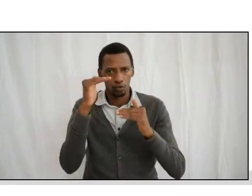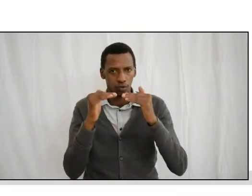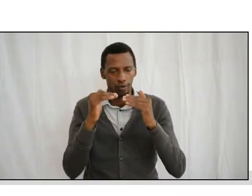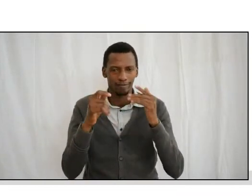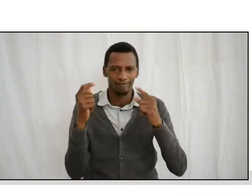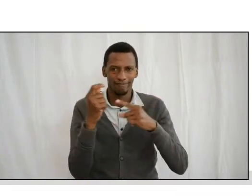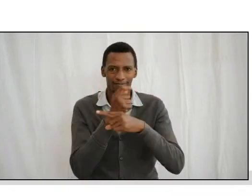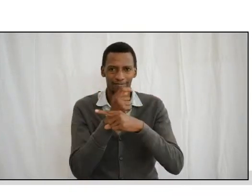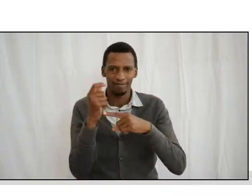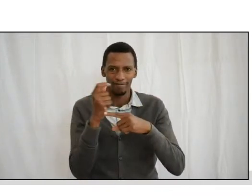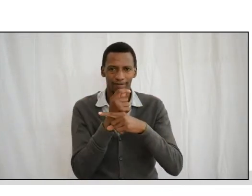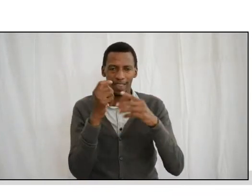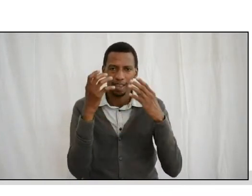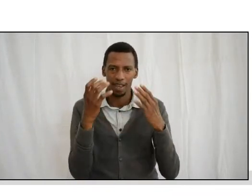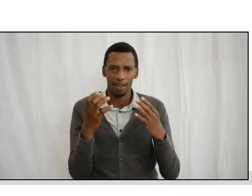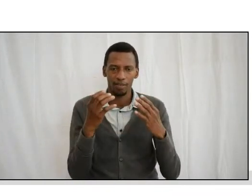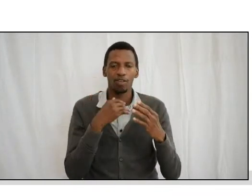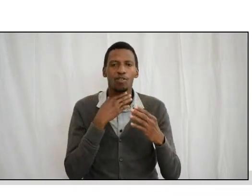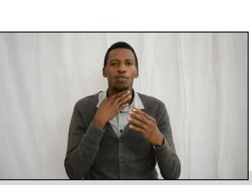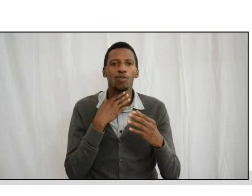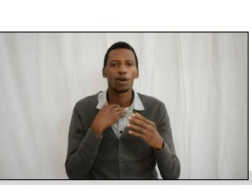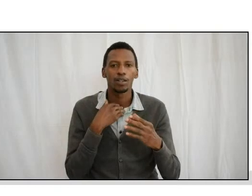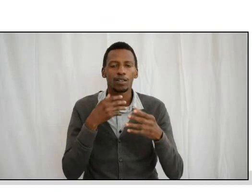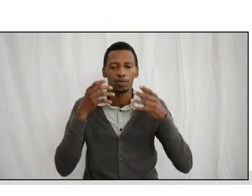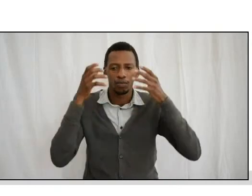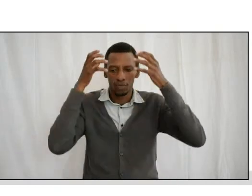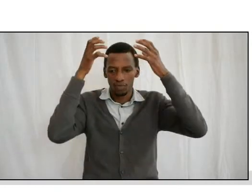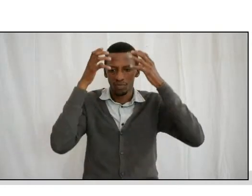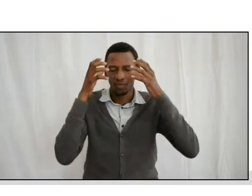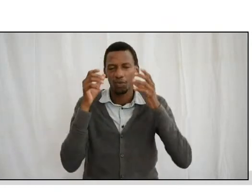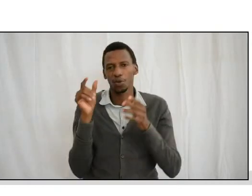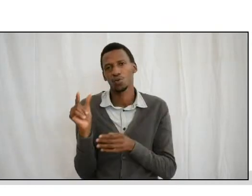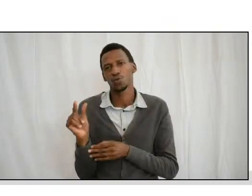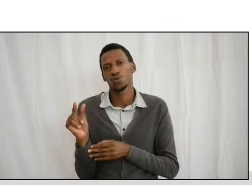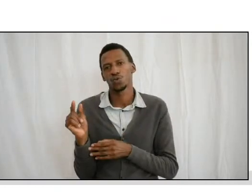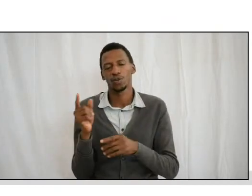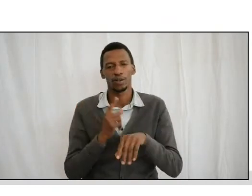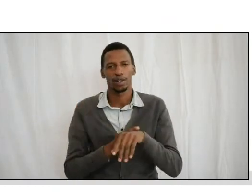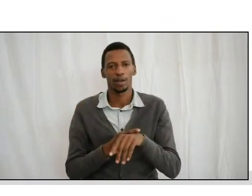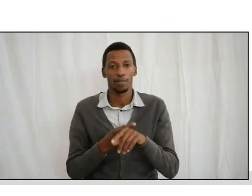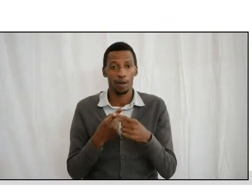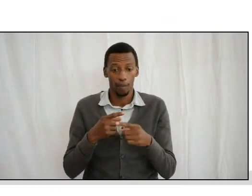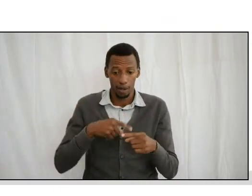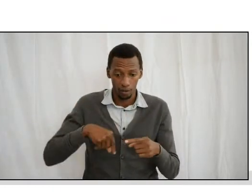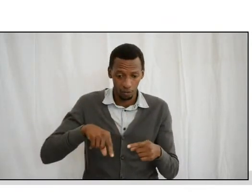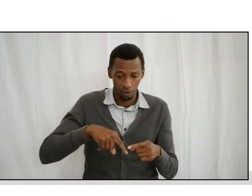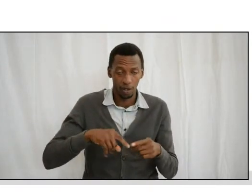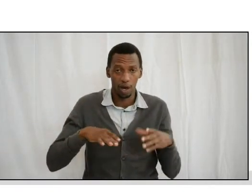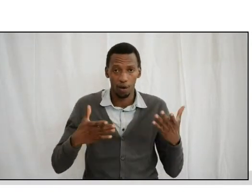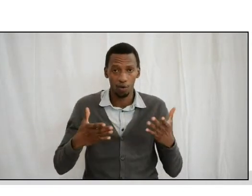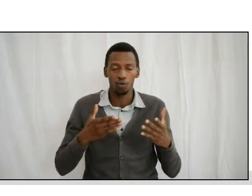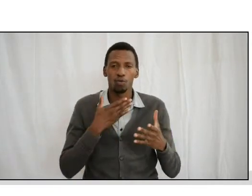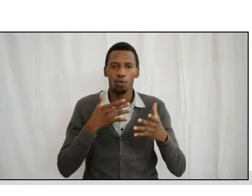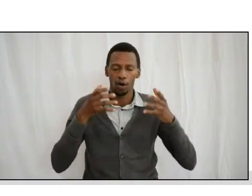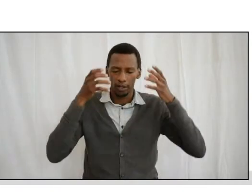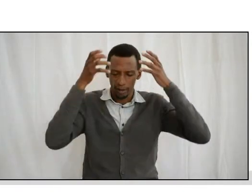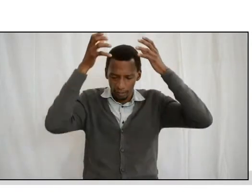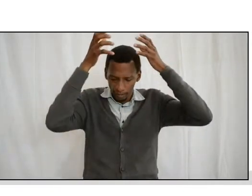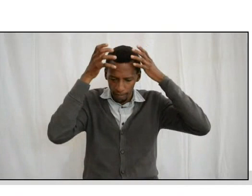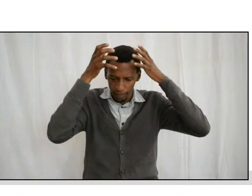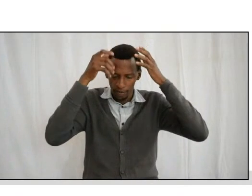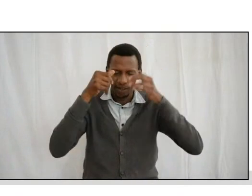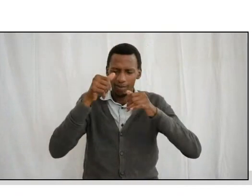it to get a crown that will not last, but we do it to get a crown that will